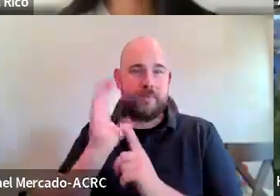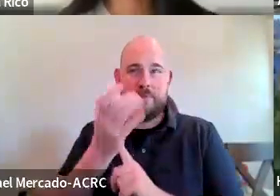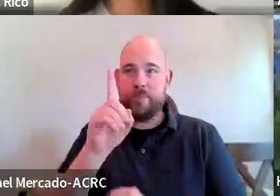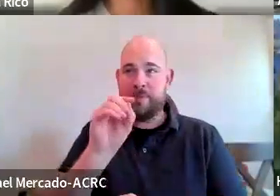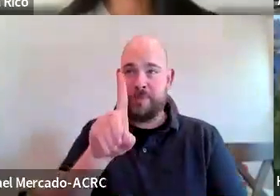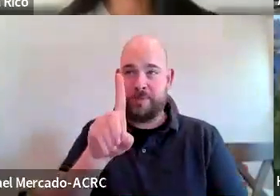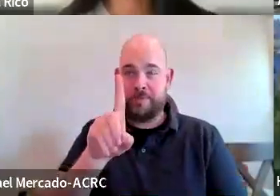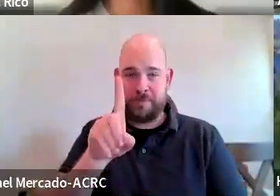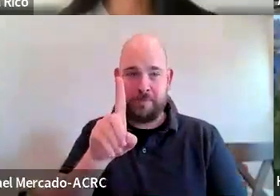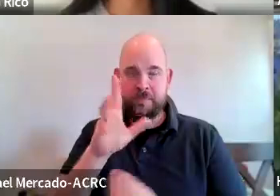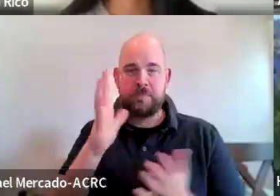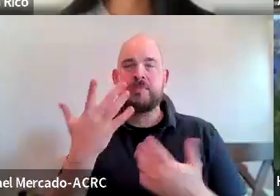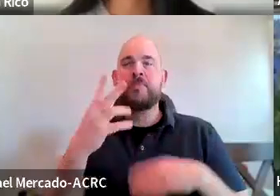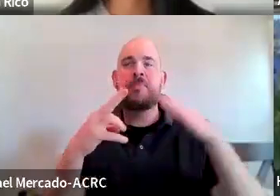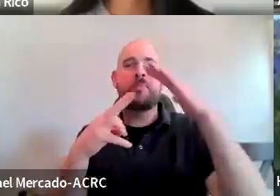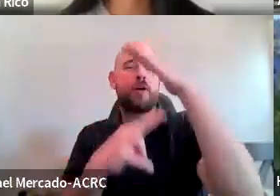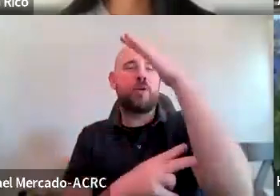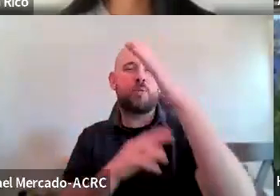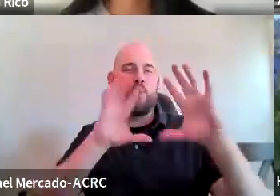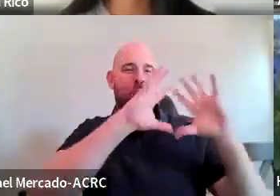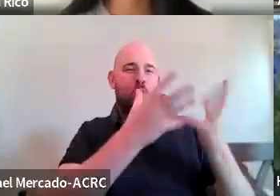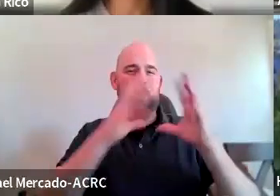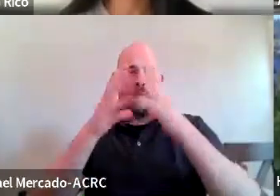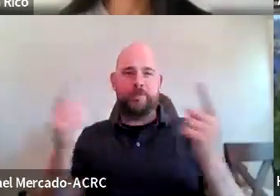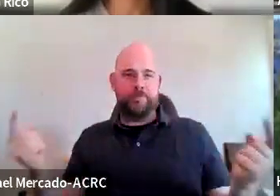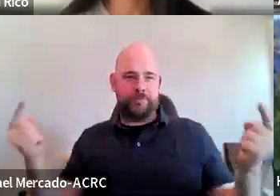Okay, so now for Deaf Culture 101.